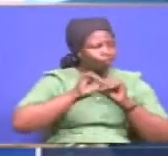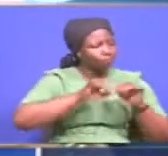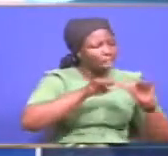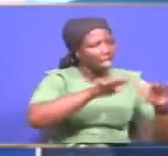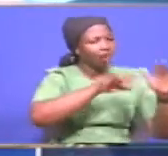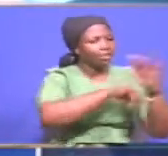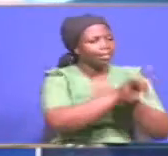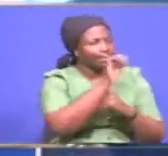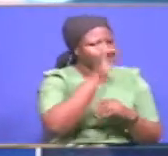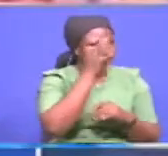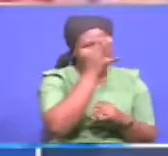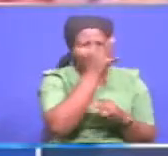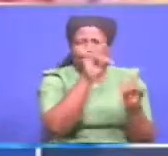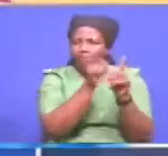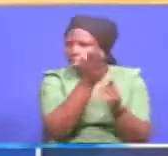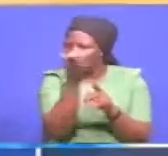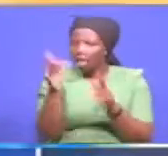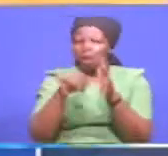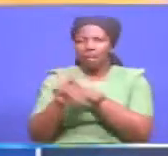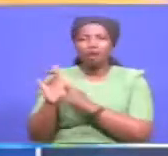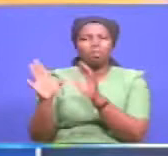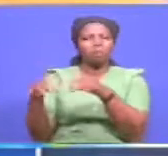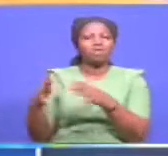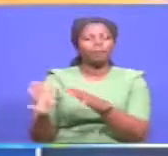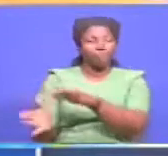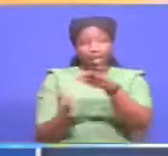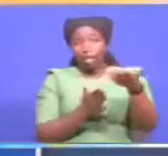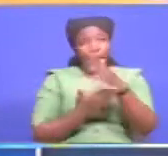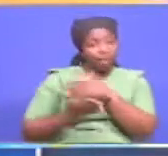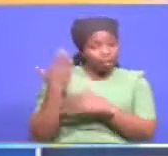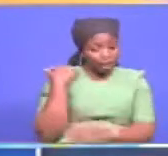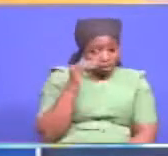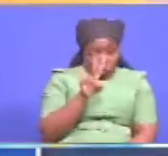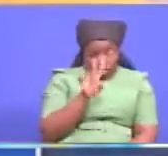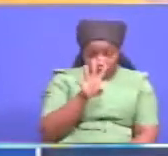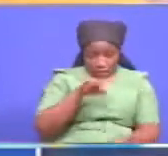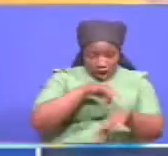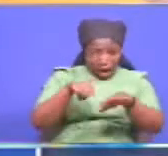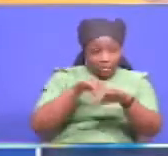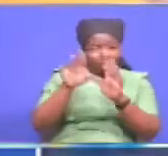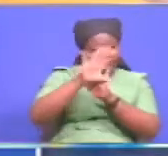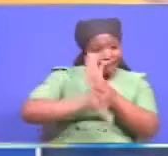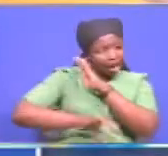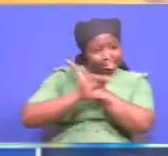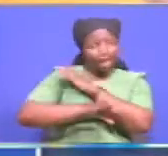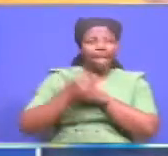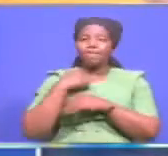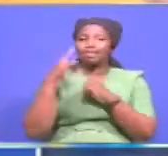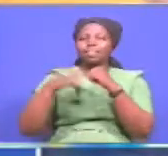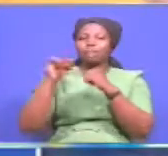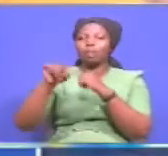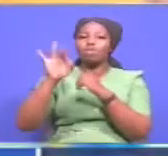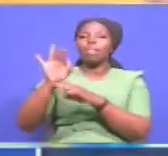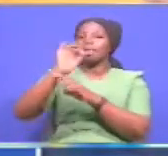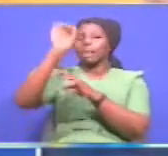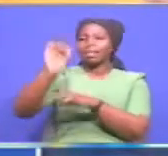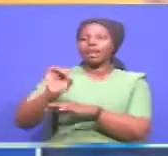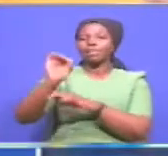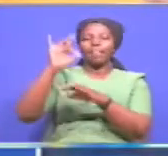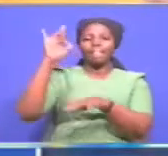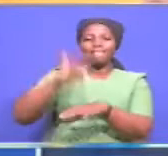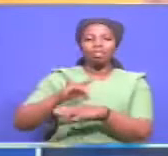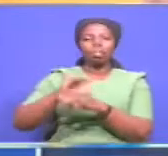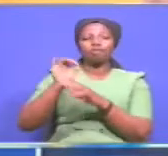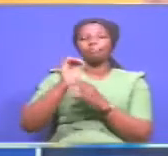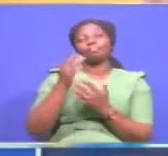example, and in the communities. In the last 24 hours, the country has recorded a 6.3% infection rate following